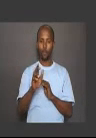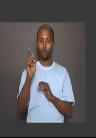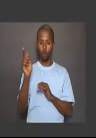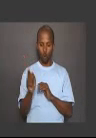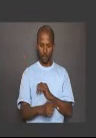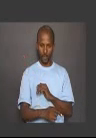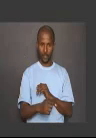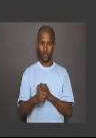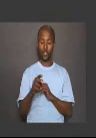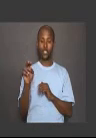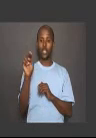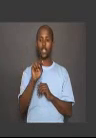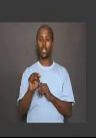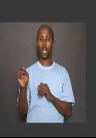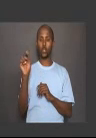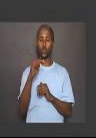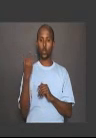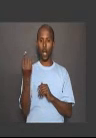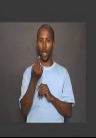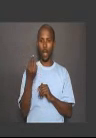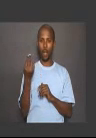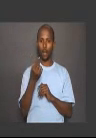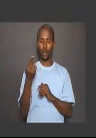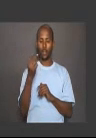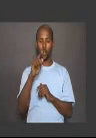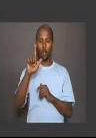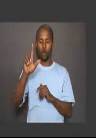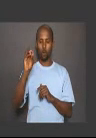over the natural logarithm of 3.